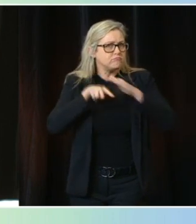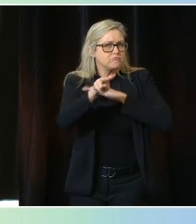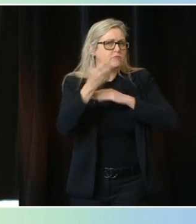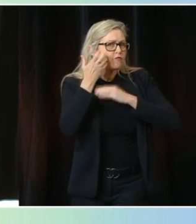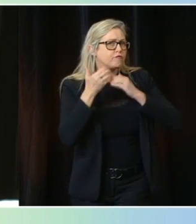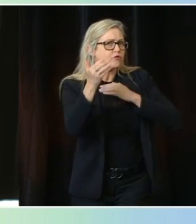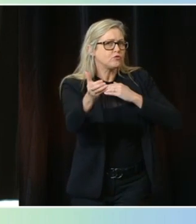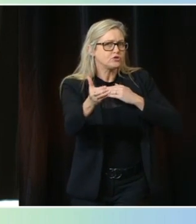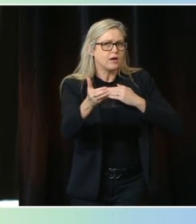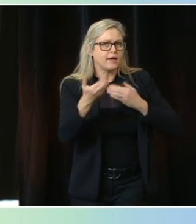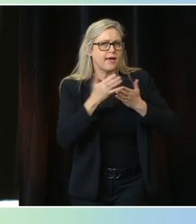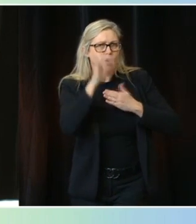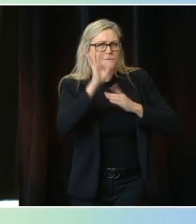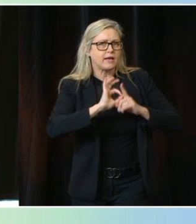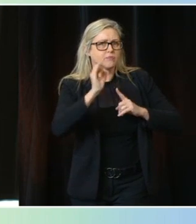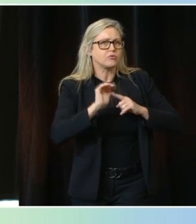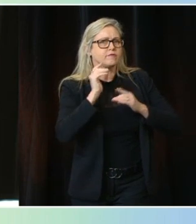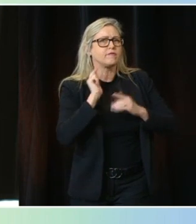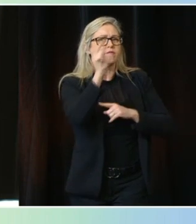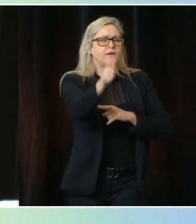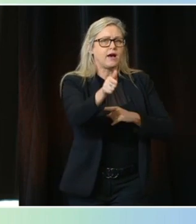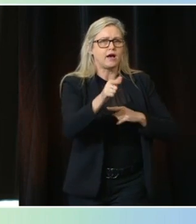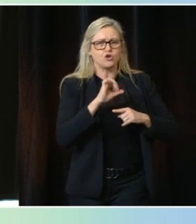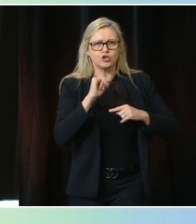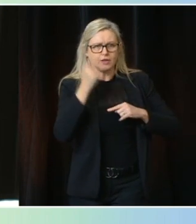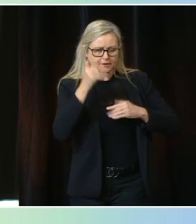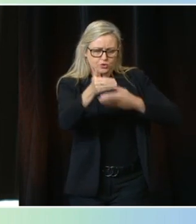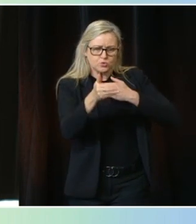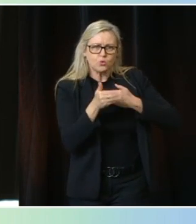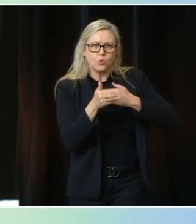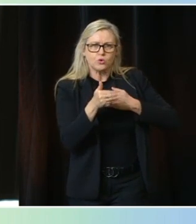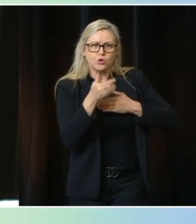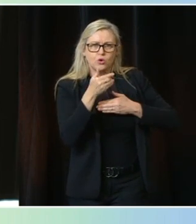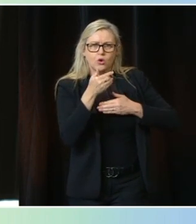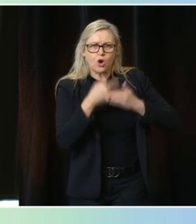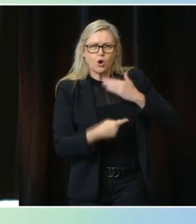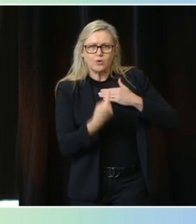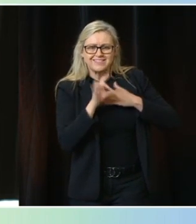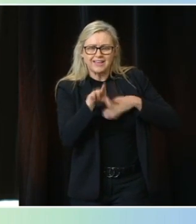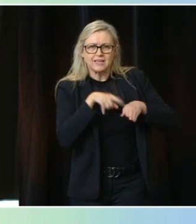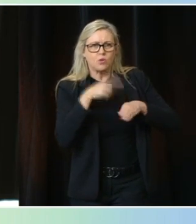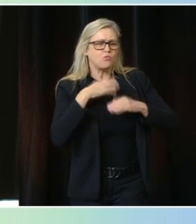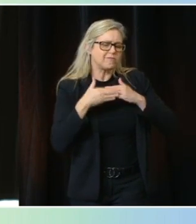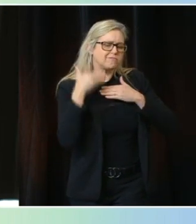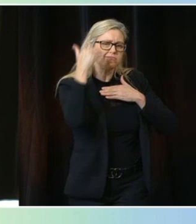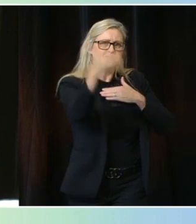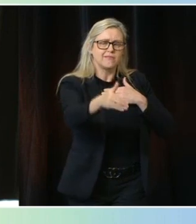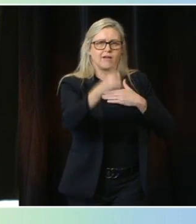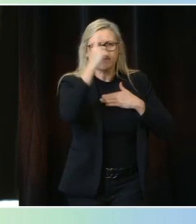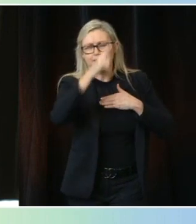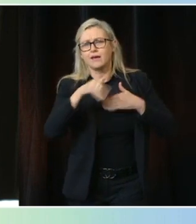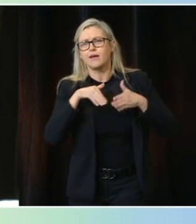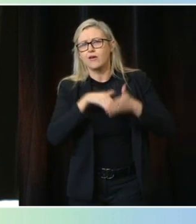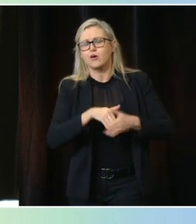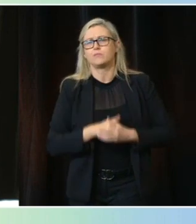and own the opportunities of the next decade the summit's agenda reflects the challenges that the industries